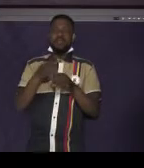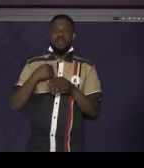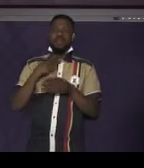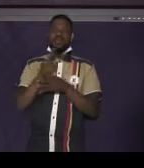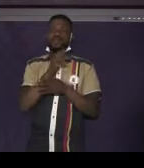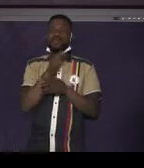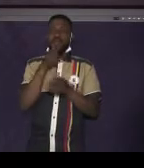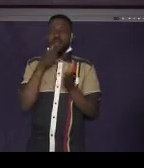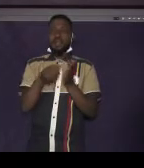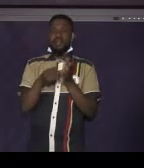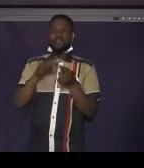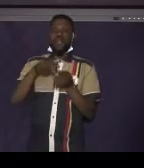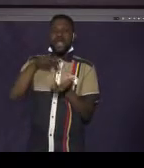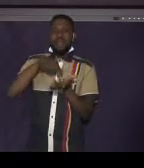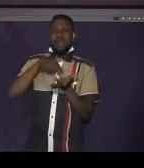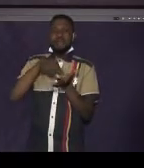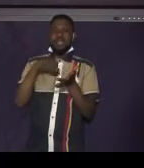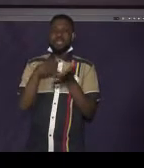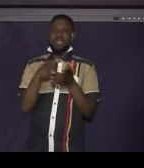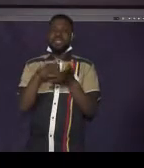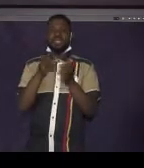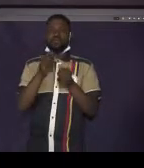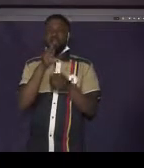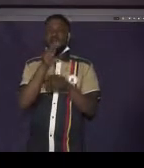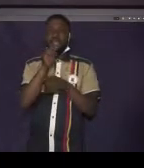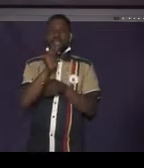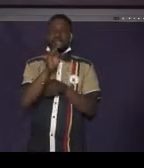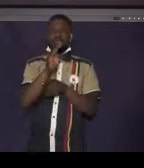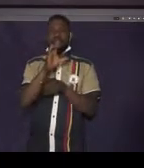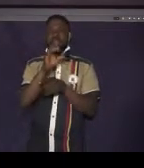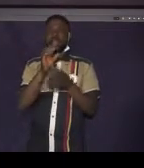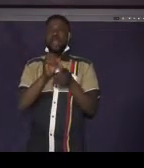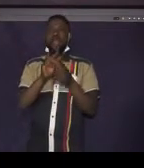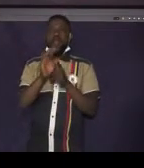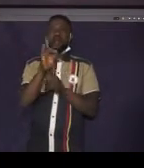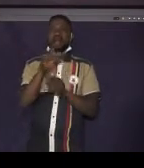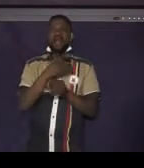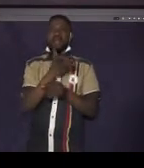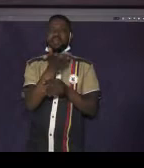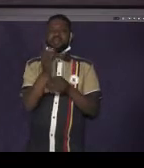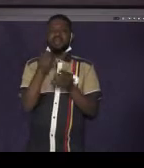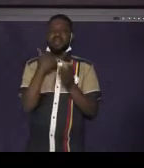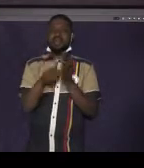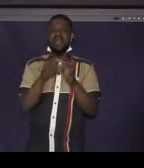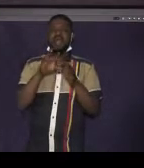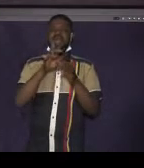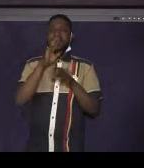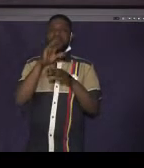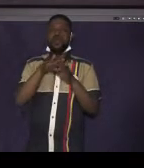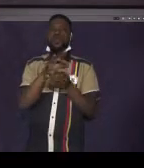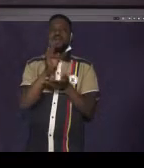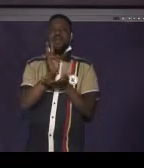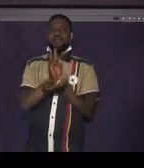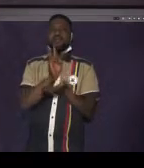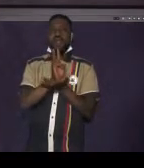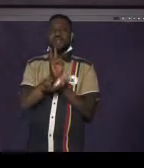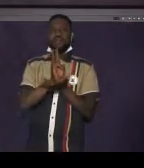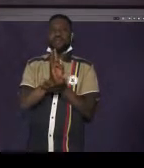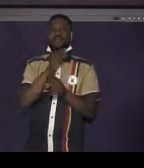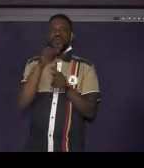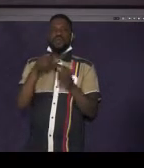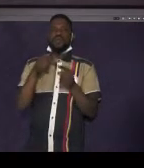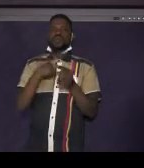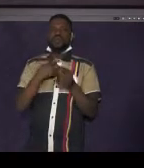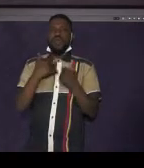use a letter to represent it, and it could be A, B, C, or D, and these letters are called variables. Now, when you have an